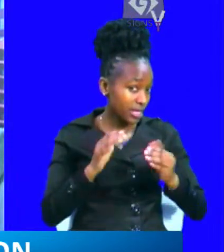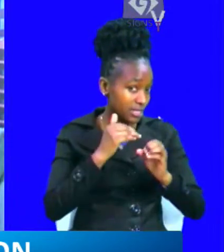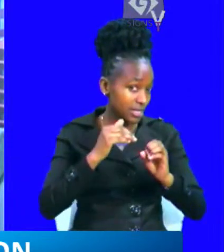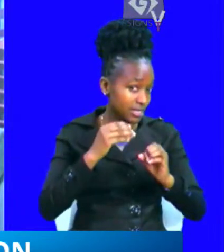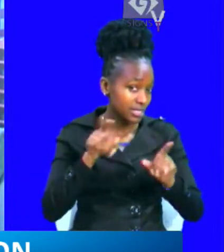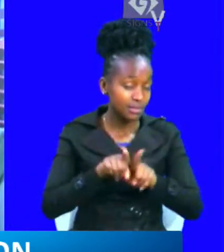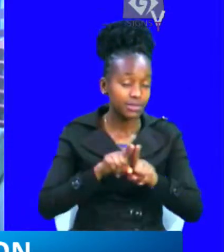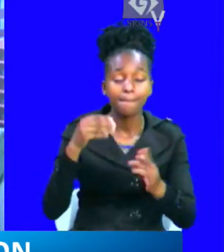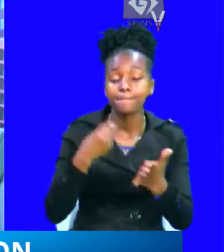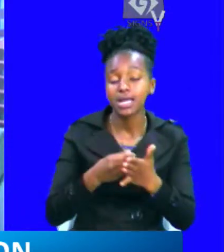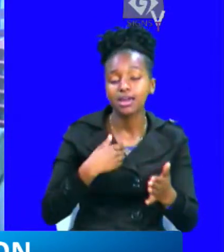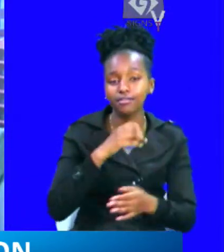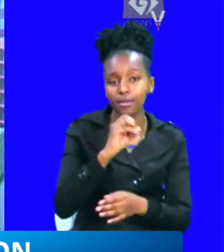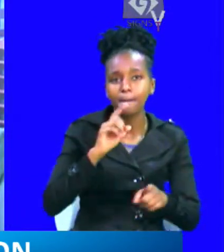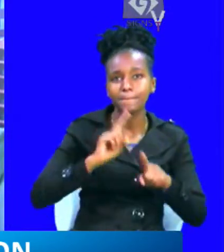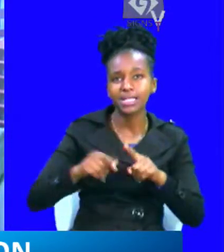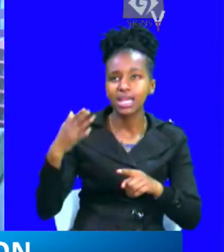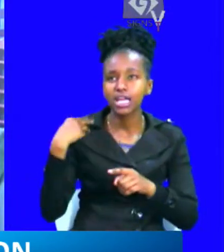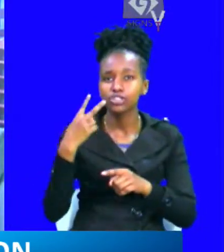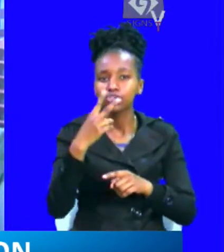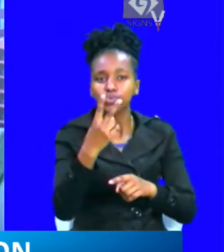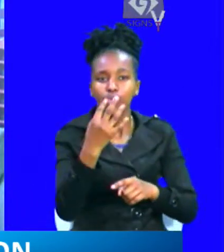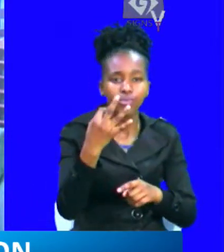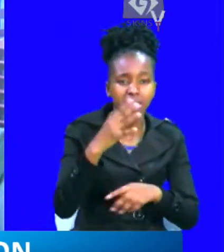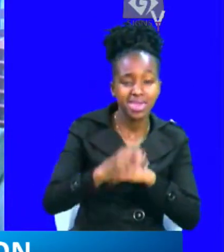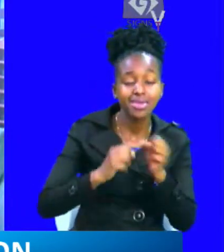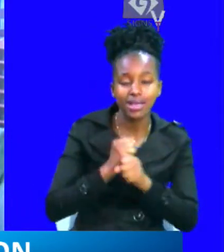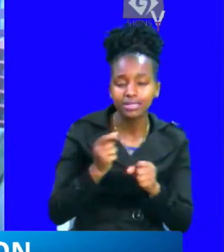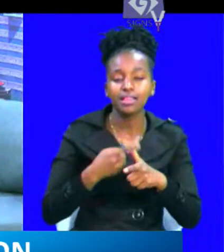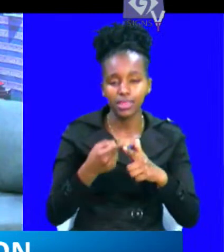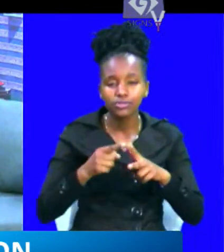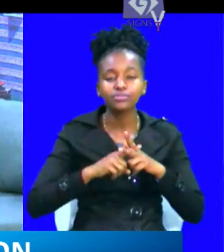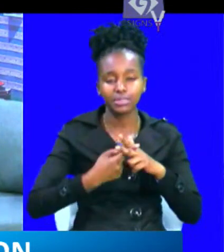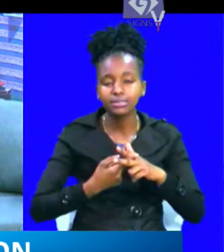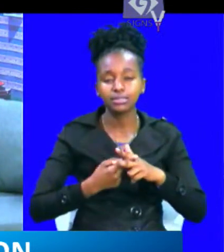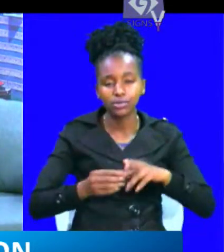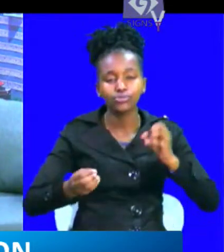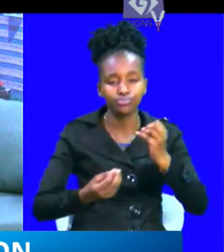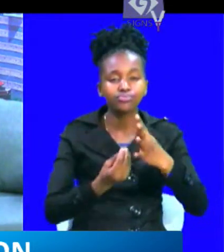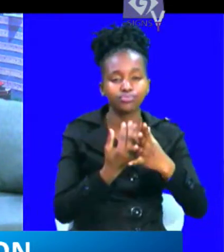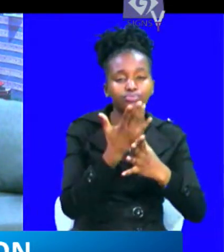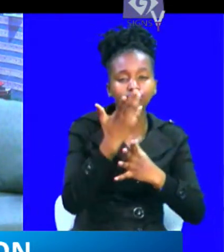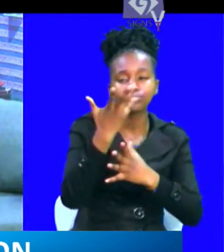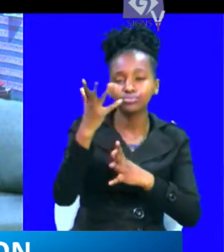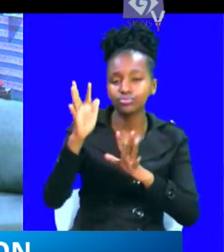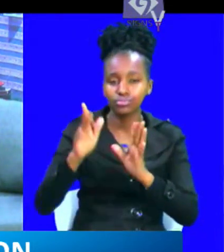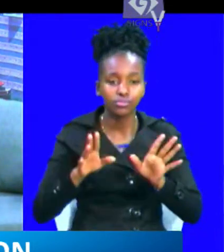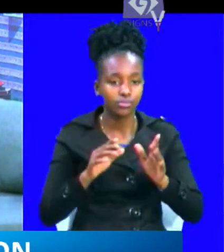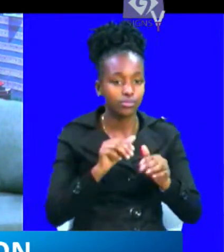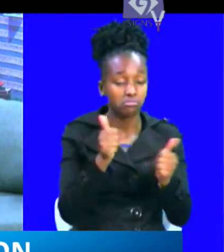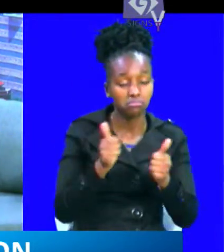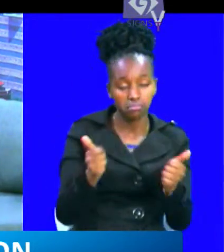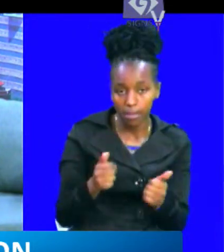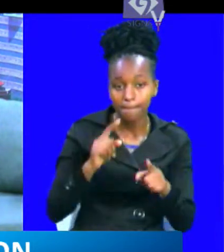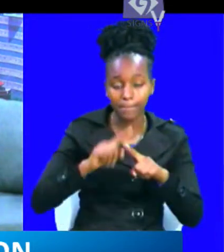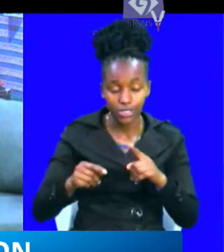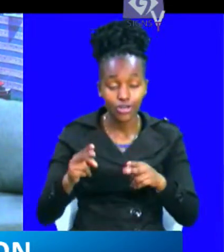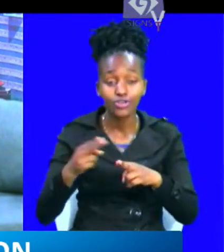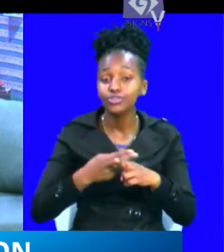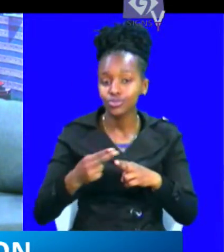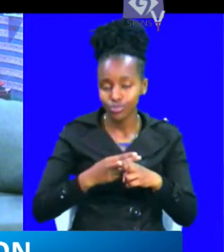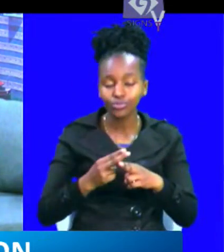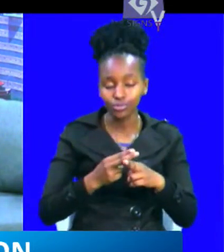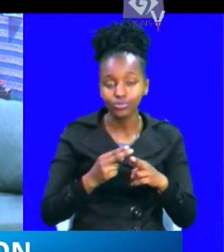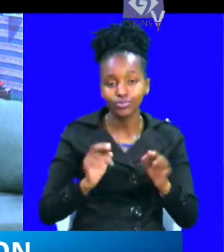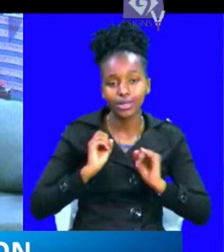last 2-3 years is Yes. when now we have started And sort of sprouting Yes, and sprouting, putting, yeah. putting structures Yeah, into but place. we're getting there. We're getting